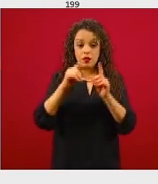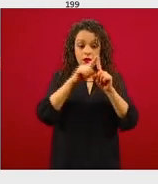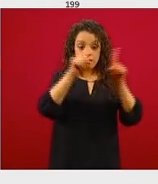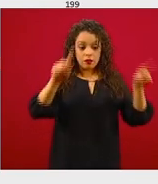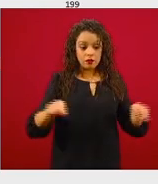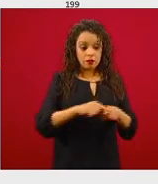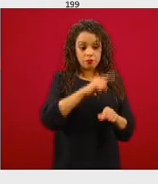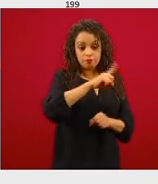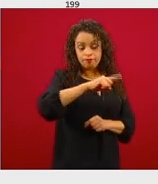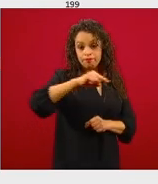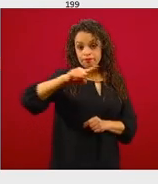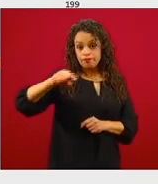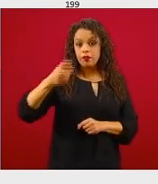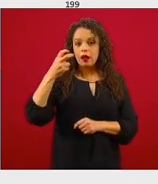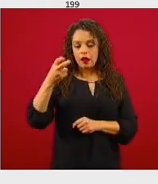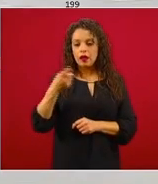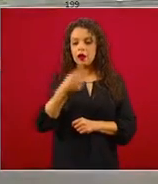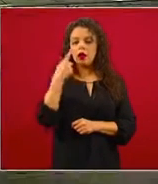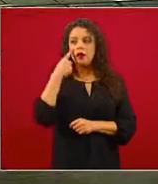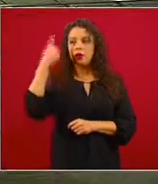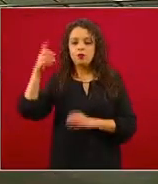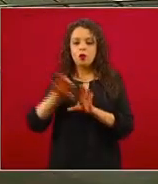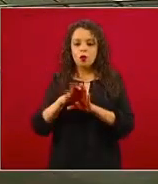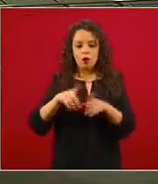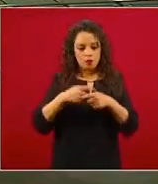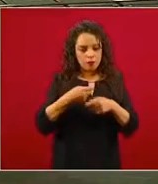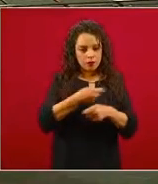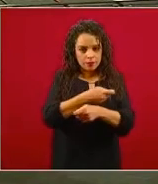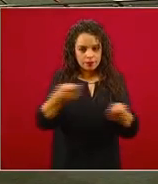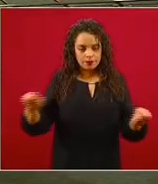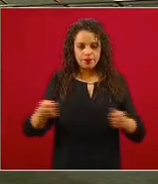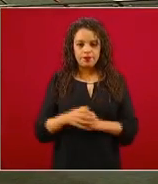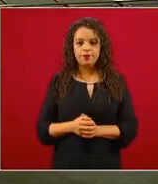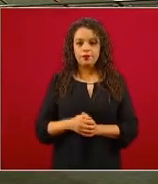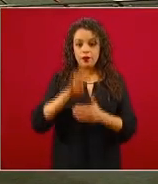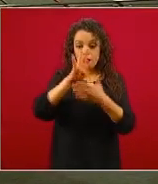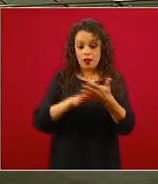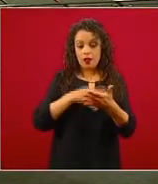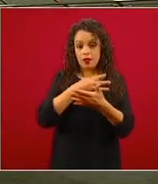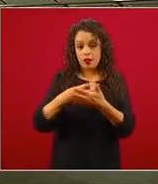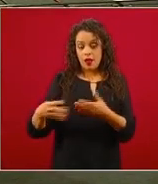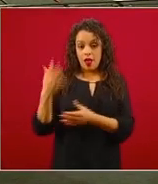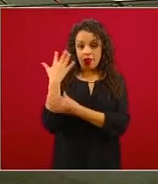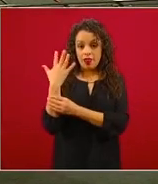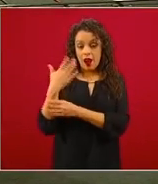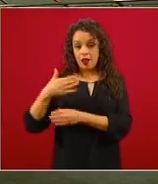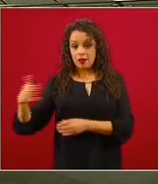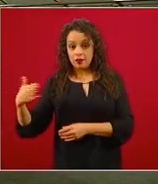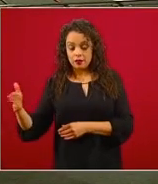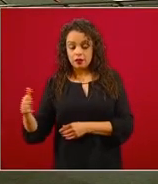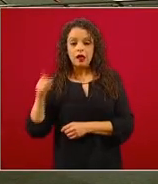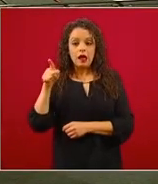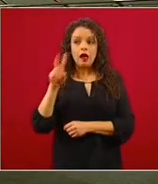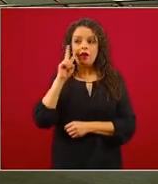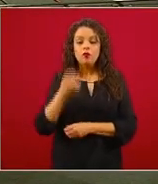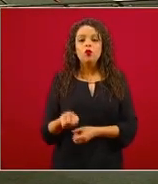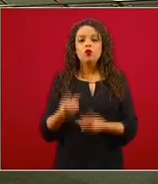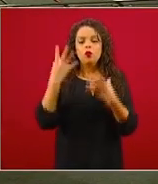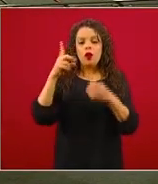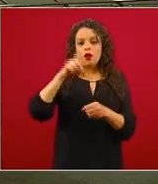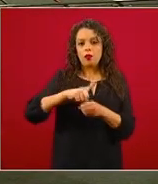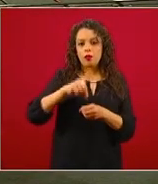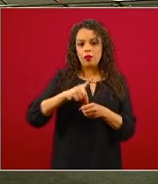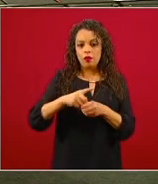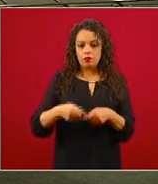for monitors as well, more than 3,000. But here you can see how they've been distributed. On the table to the right, we've also mentioned